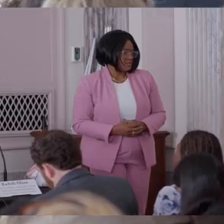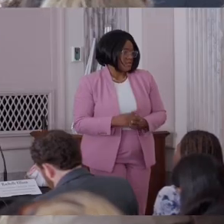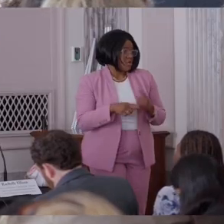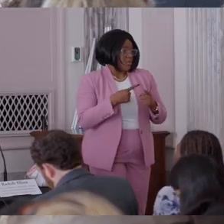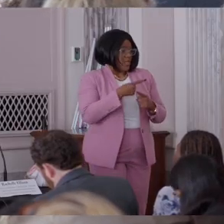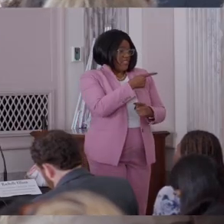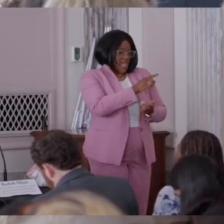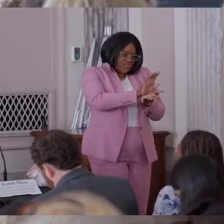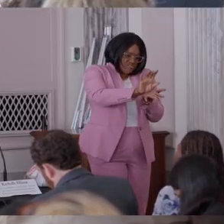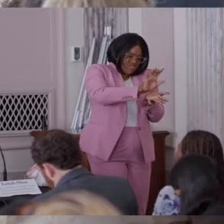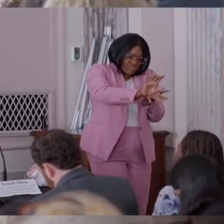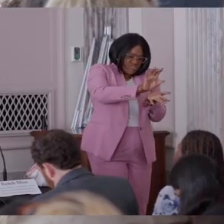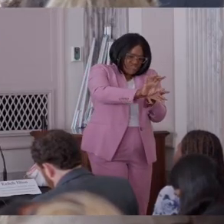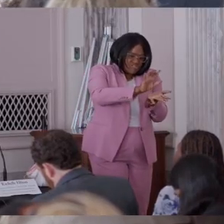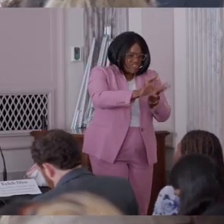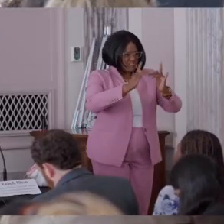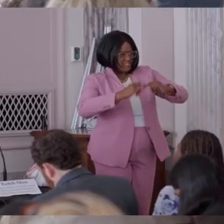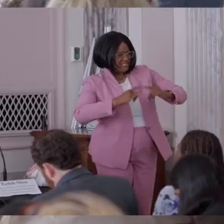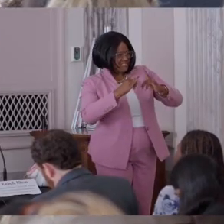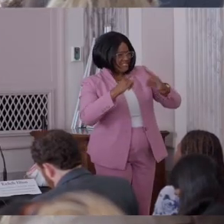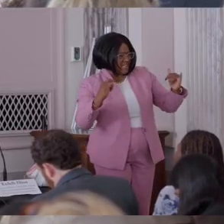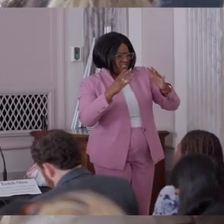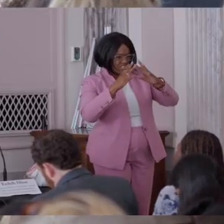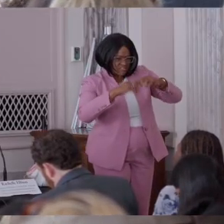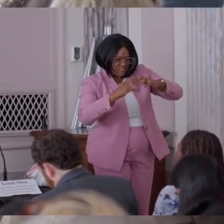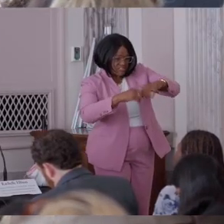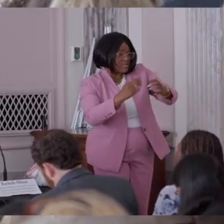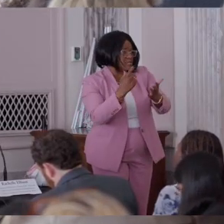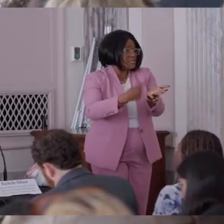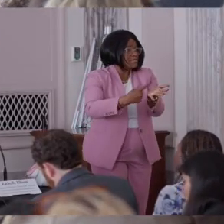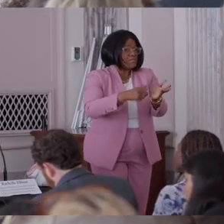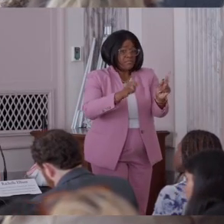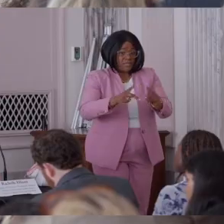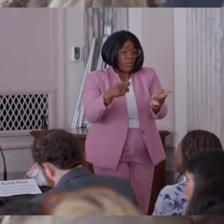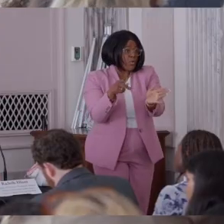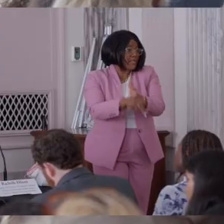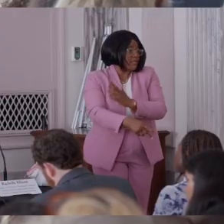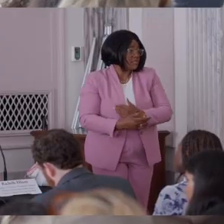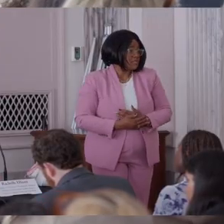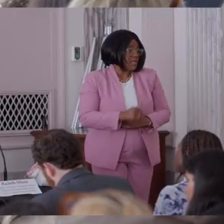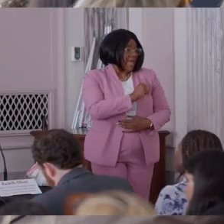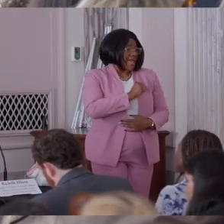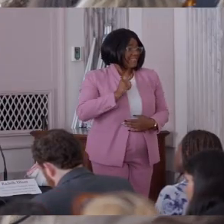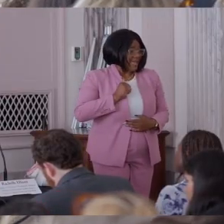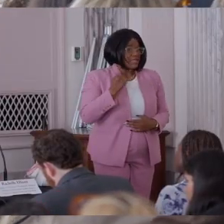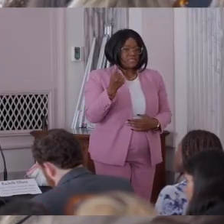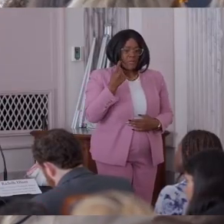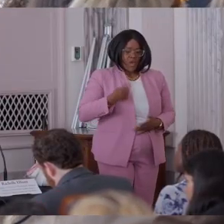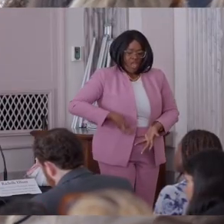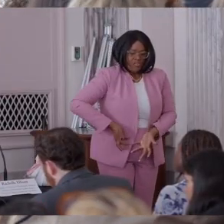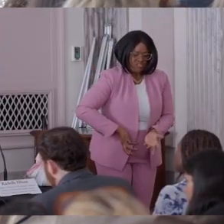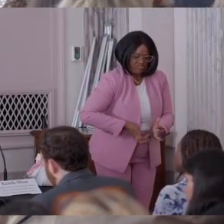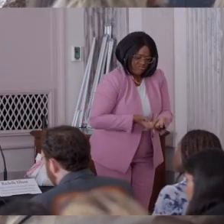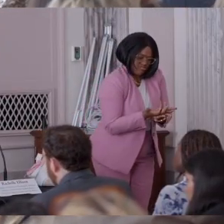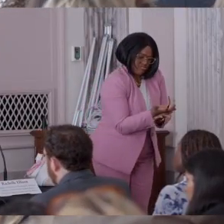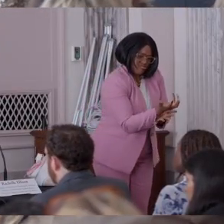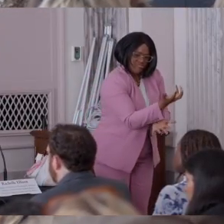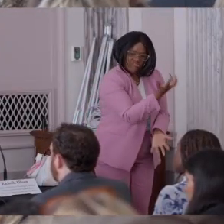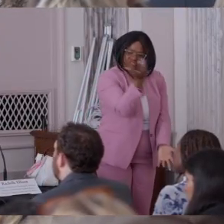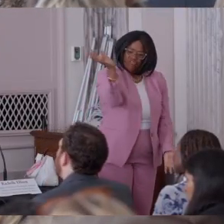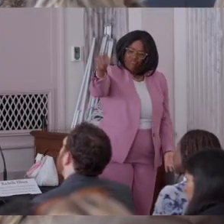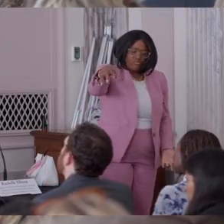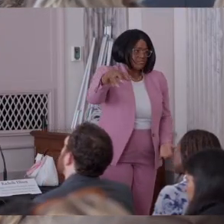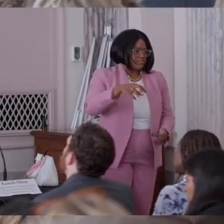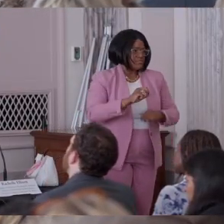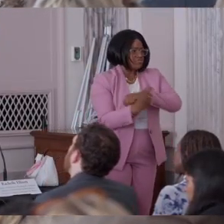the bulldozers come in, sometimes people were killed. In Atlanta, someone was picked up in a bulldozer and put in a trash